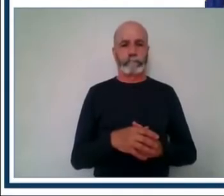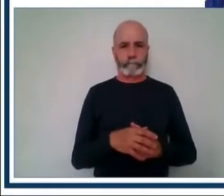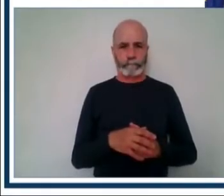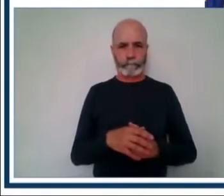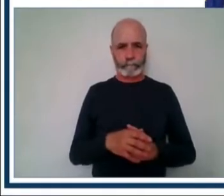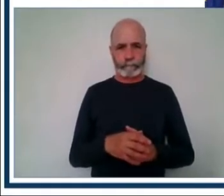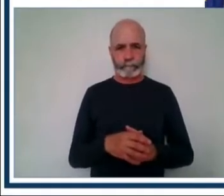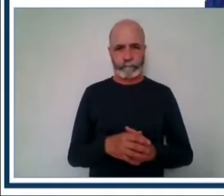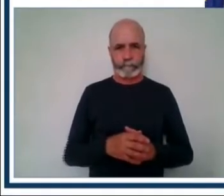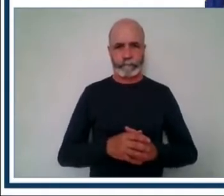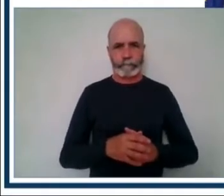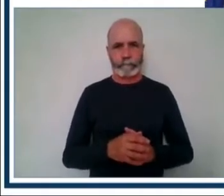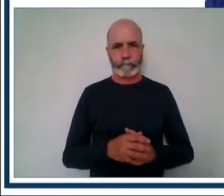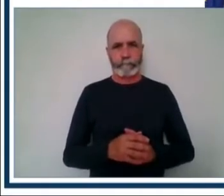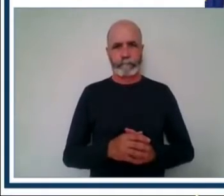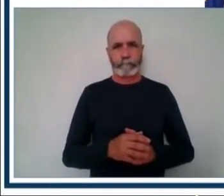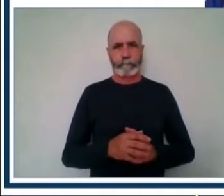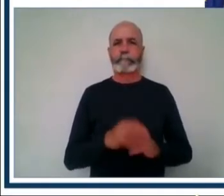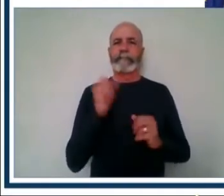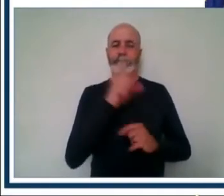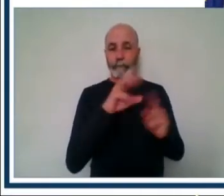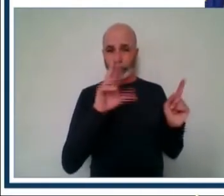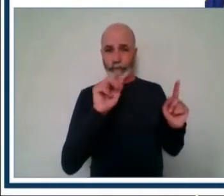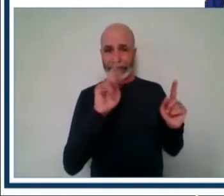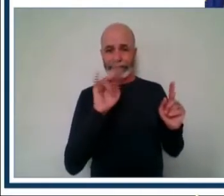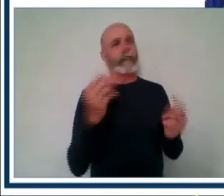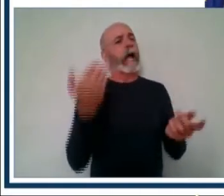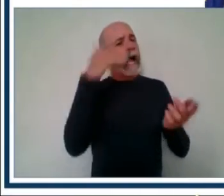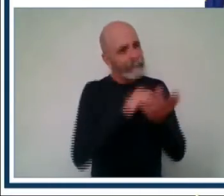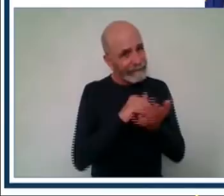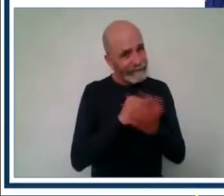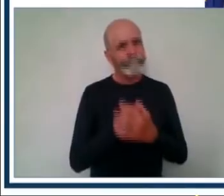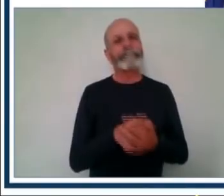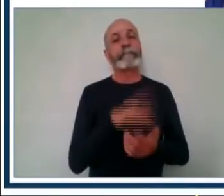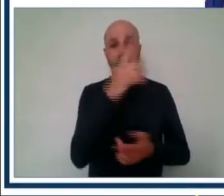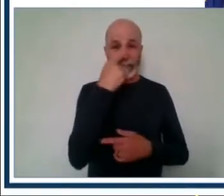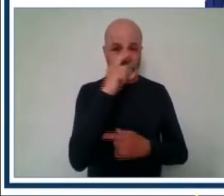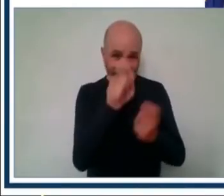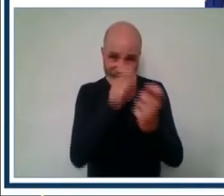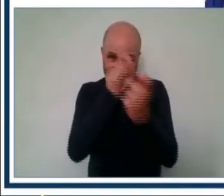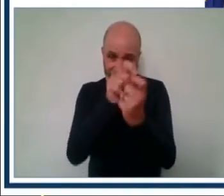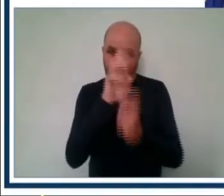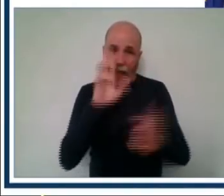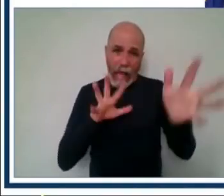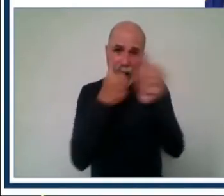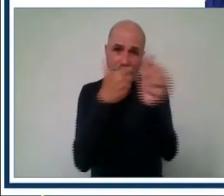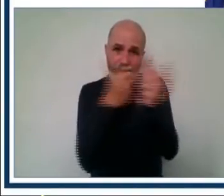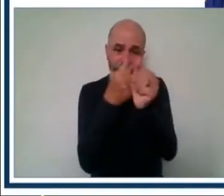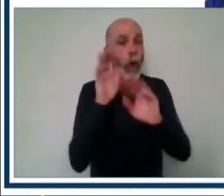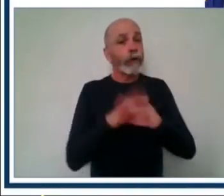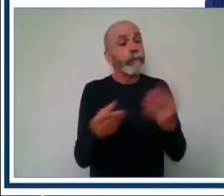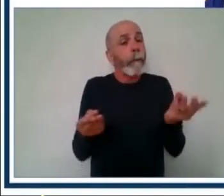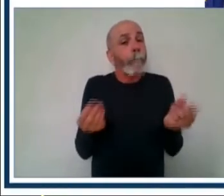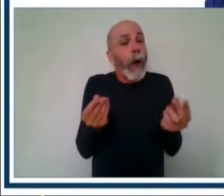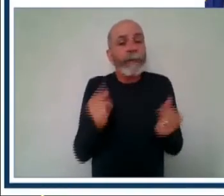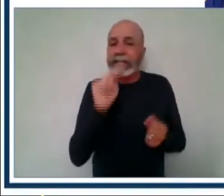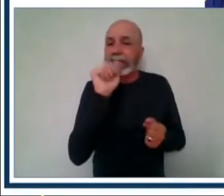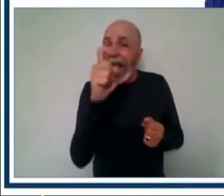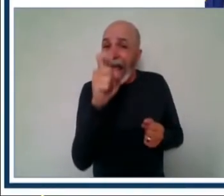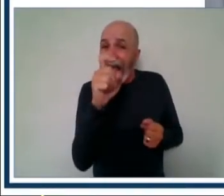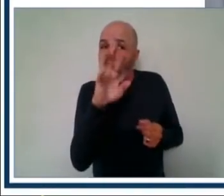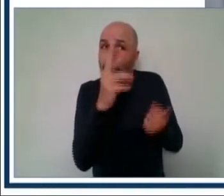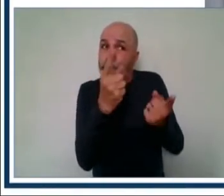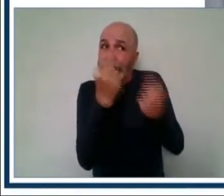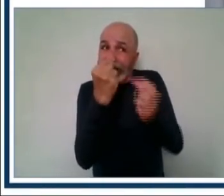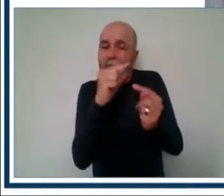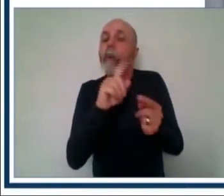property rebate program that was announced a couple months ago. And yeah, that's my question. Yeah, I don't have the status